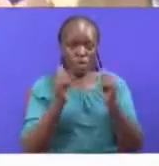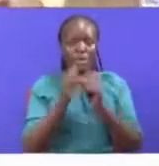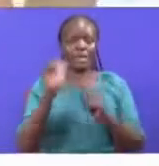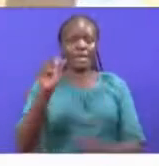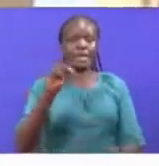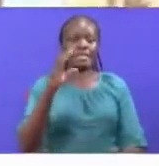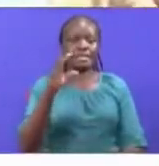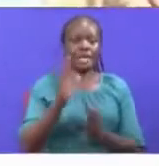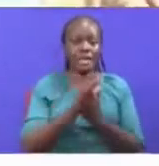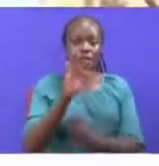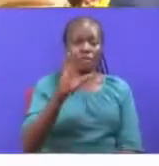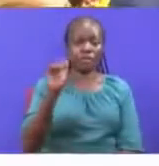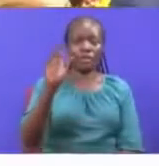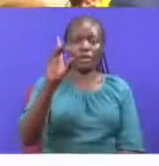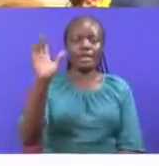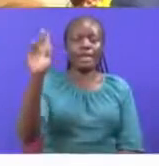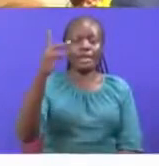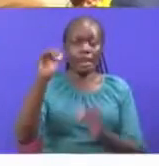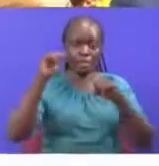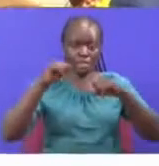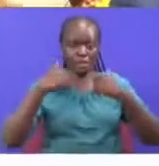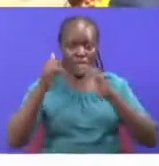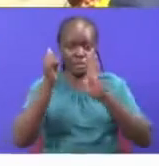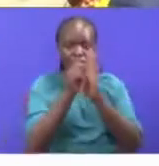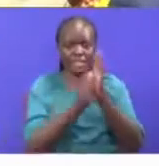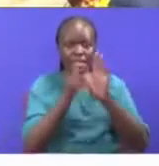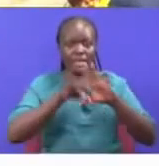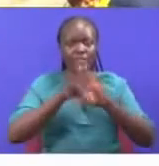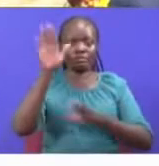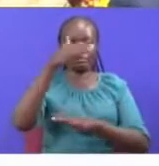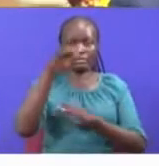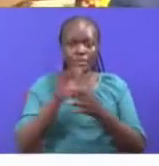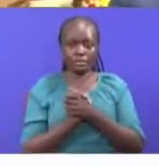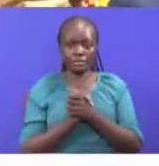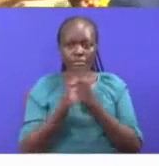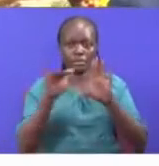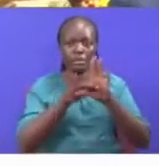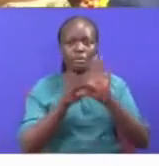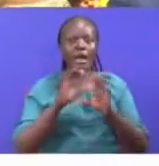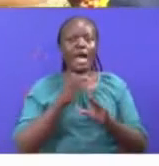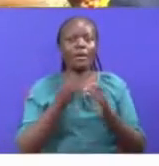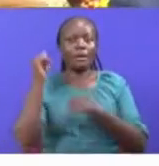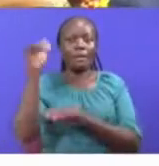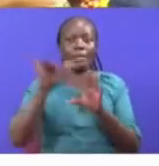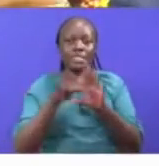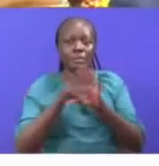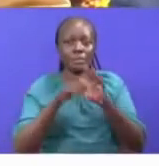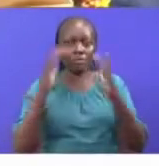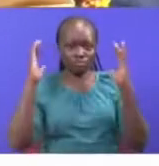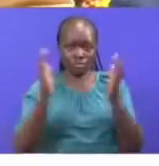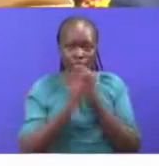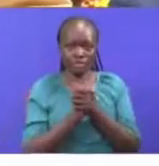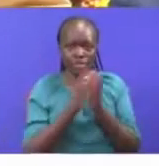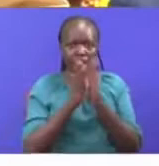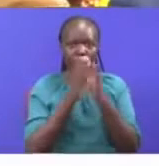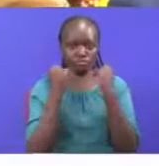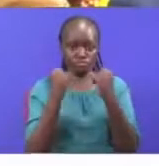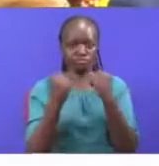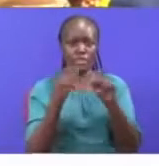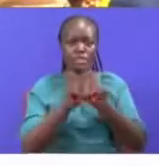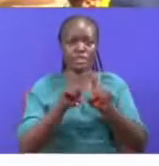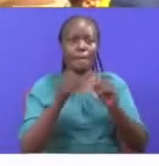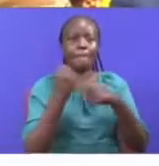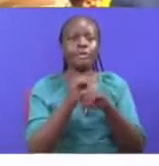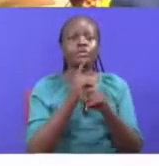so as to synchronize their agenda in Parliament. Our members will participate robustly and vigilantly to